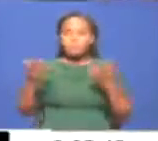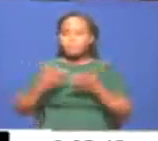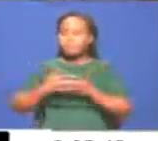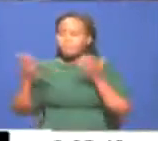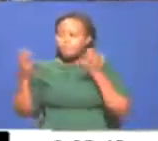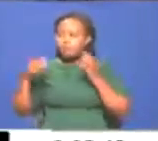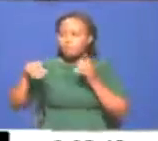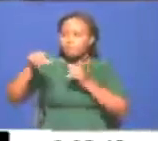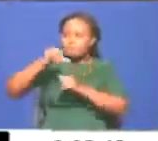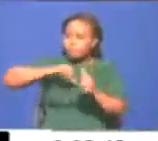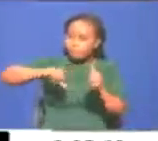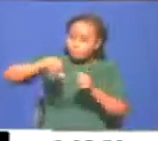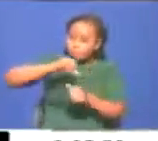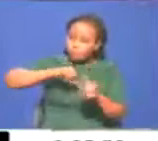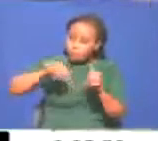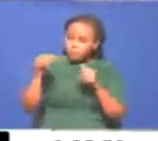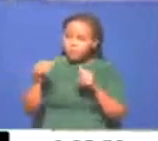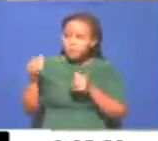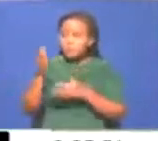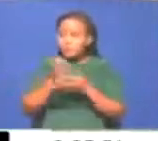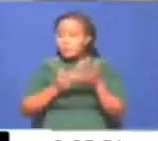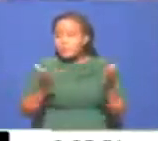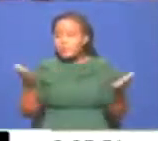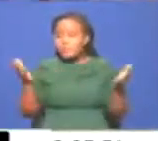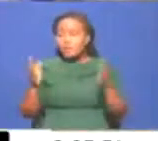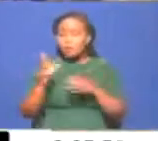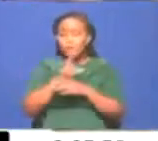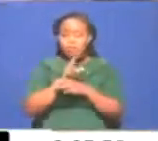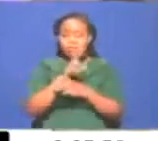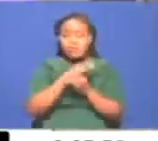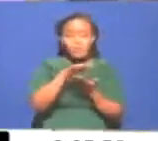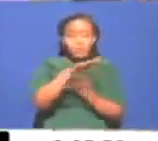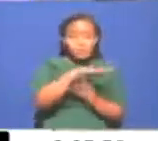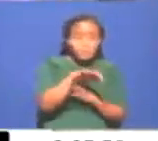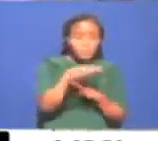about, some making use of the space to play.